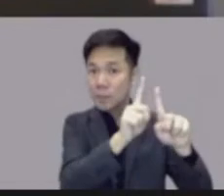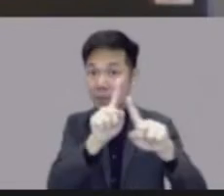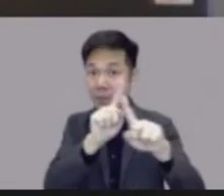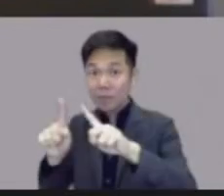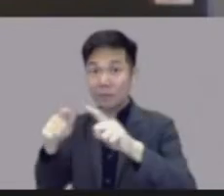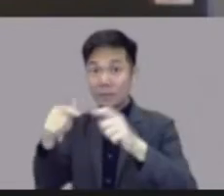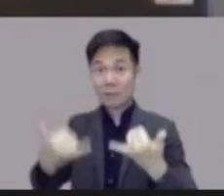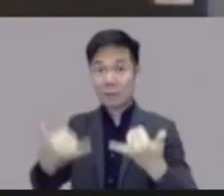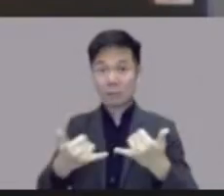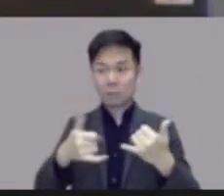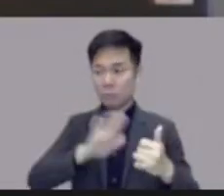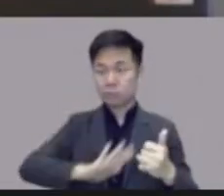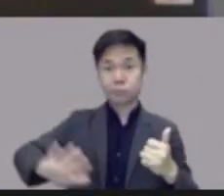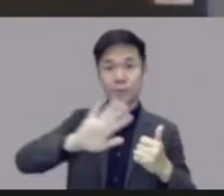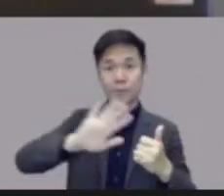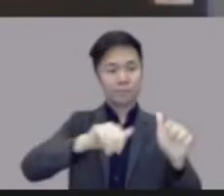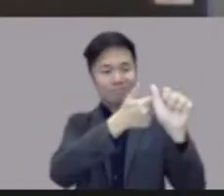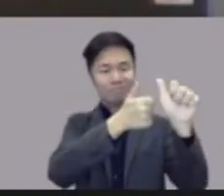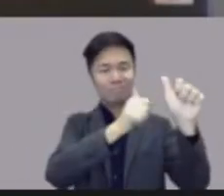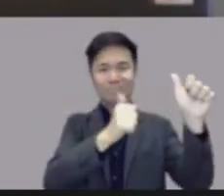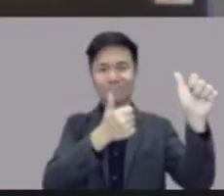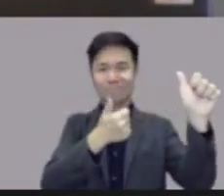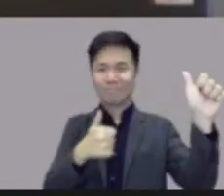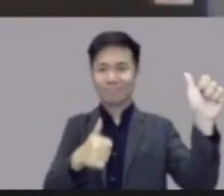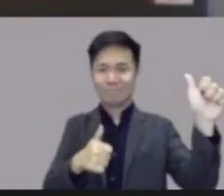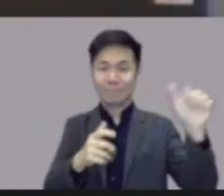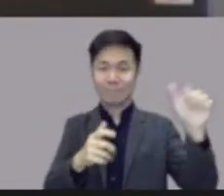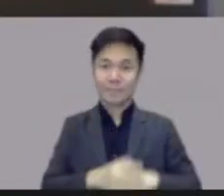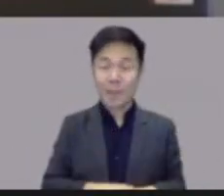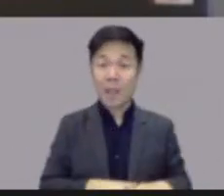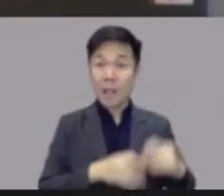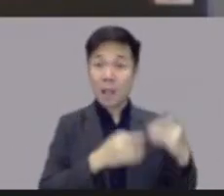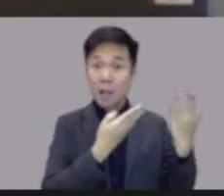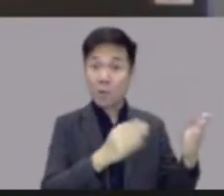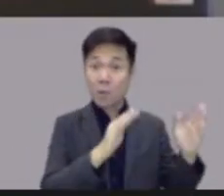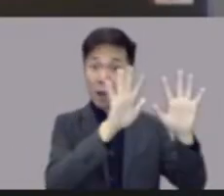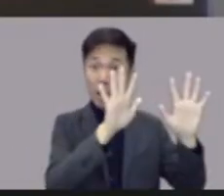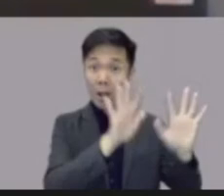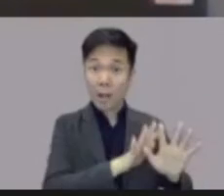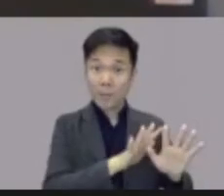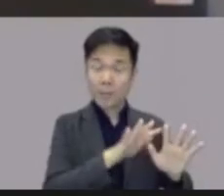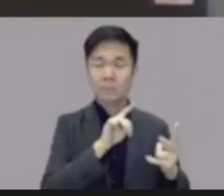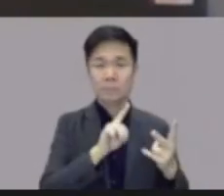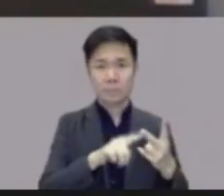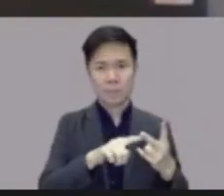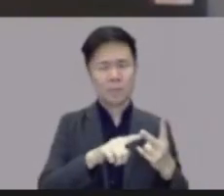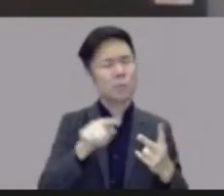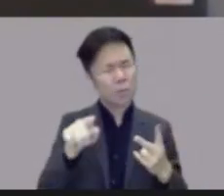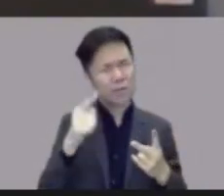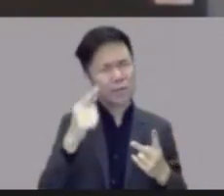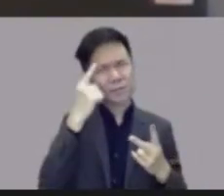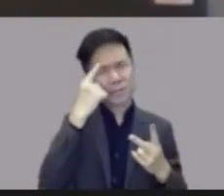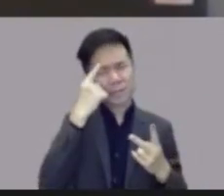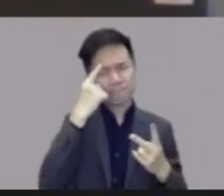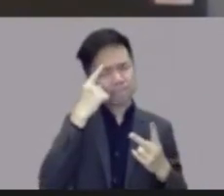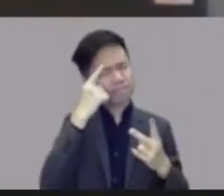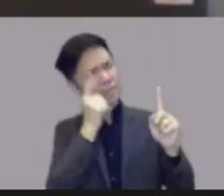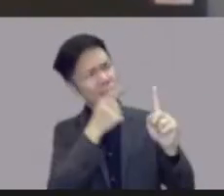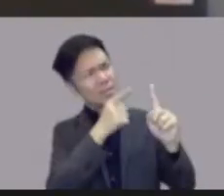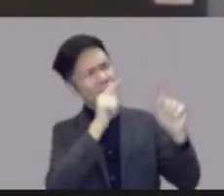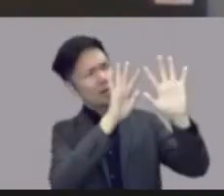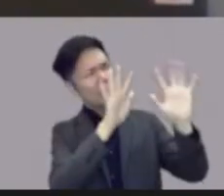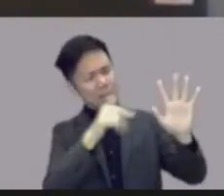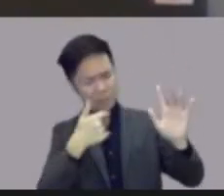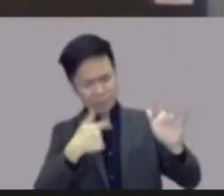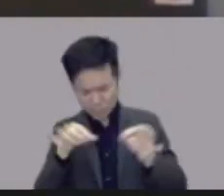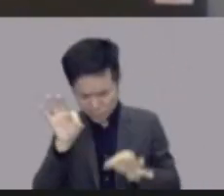session with respect to the climate both science and experience have made it clear that our planet is